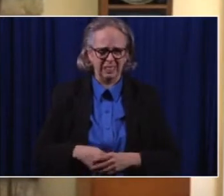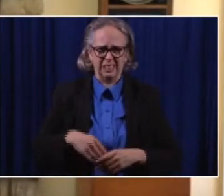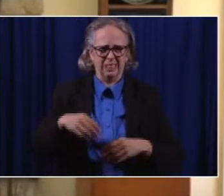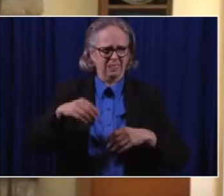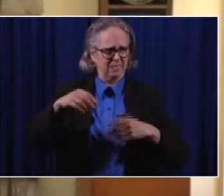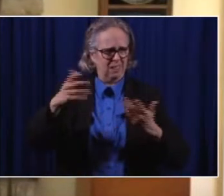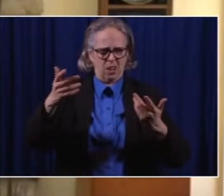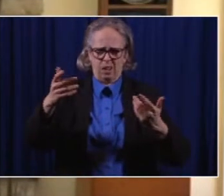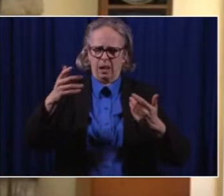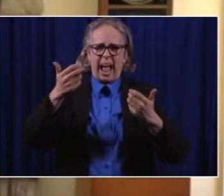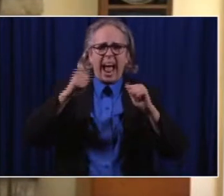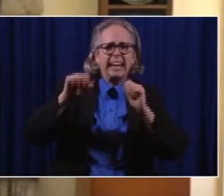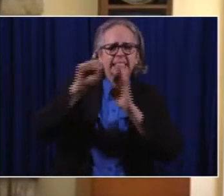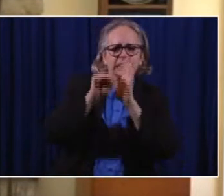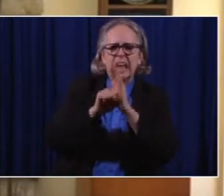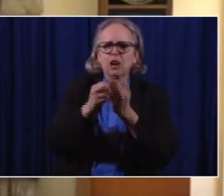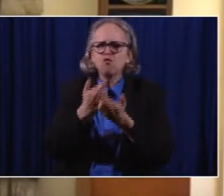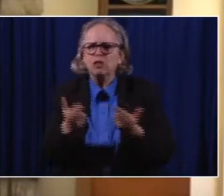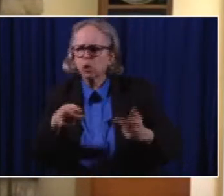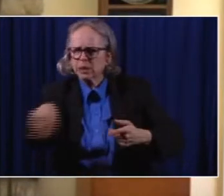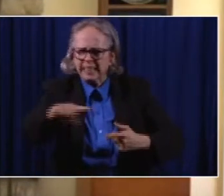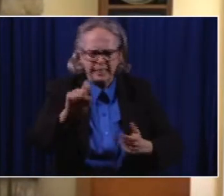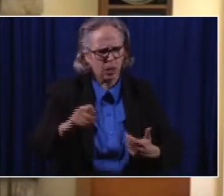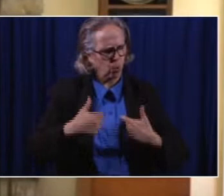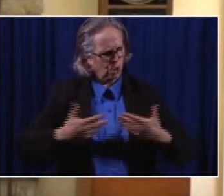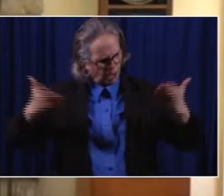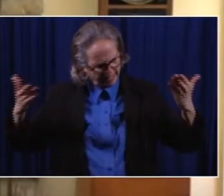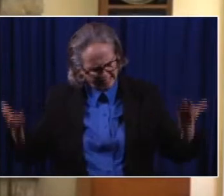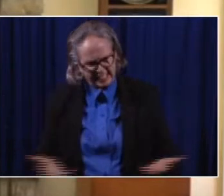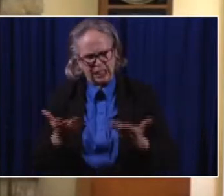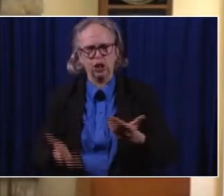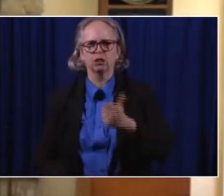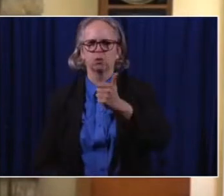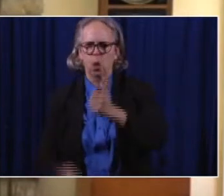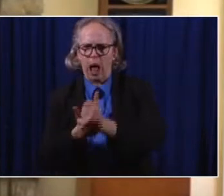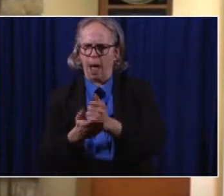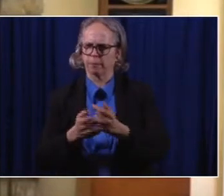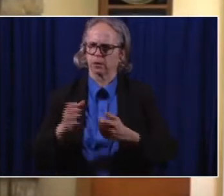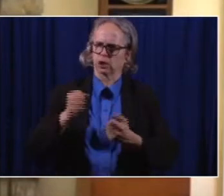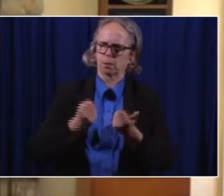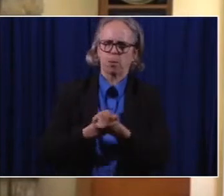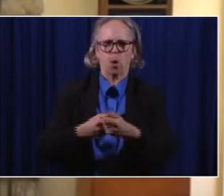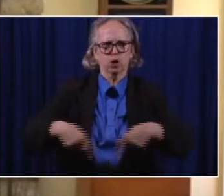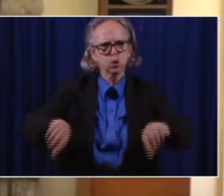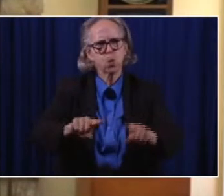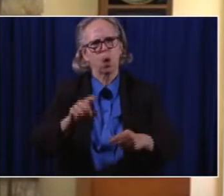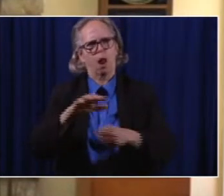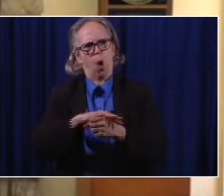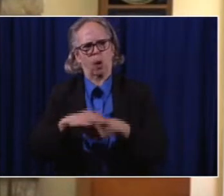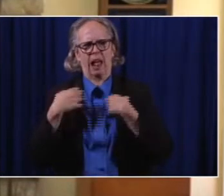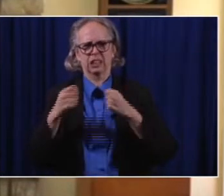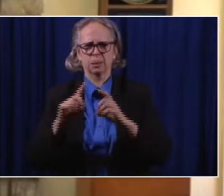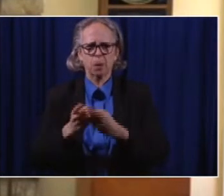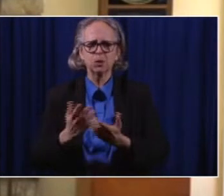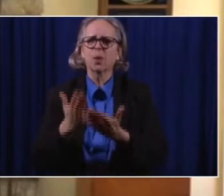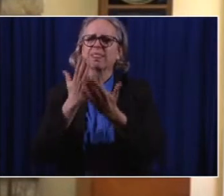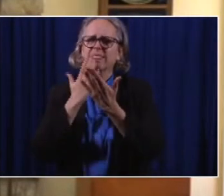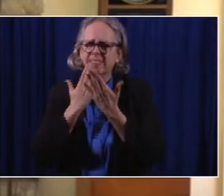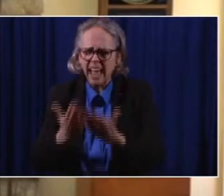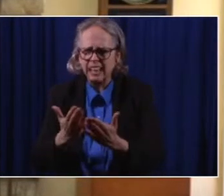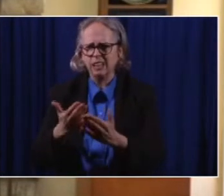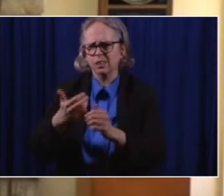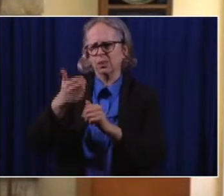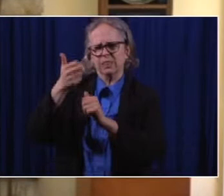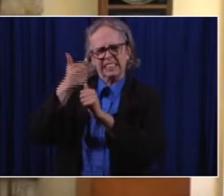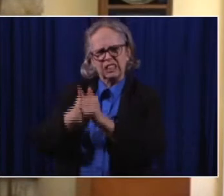fight COVID-19 at the local level. And again, I want to thank our health departments, every worker out there who's at the front line.